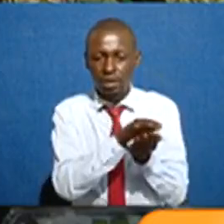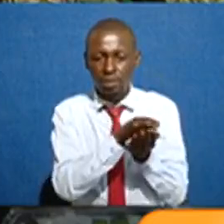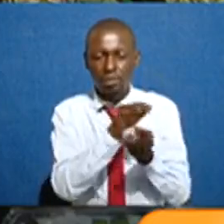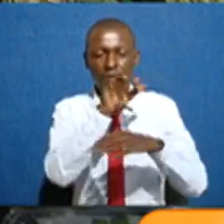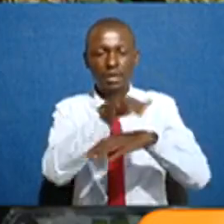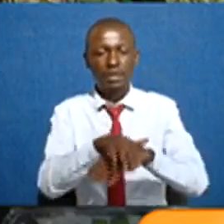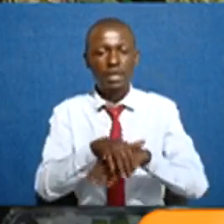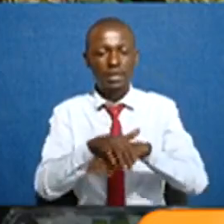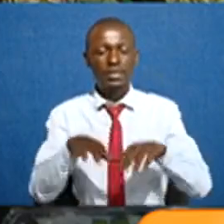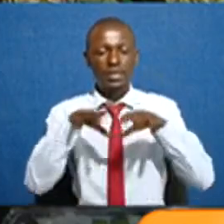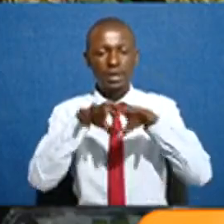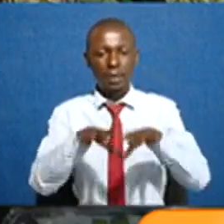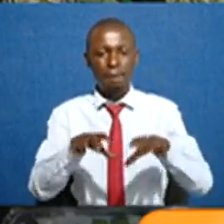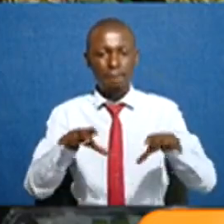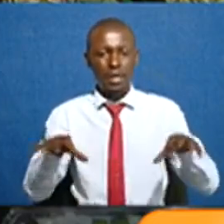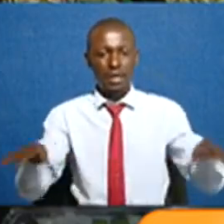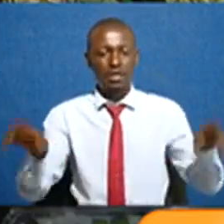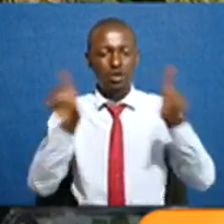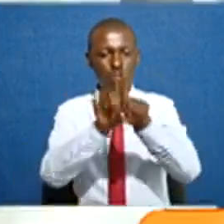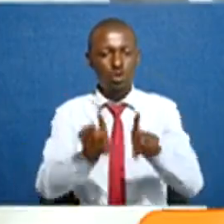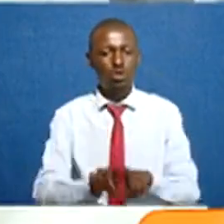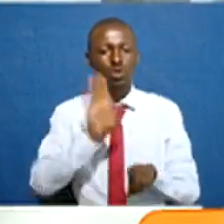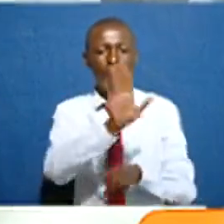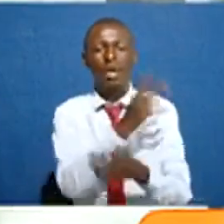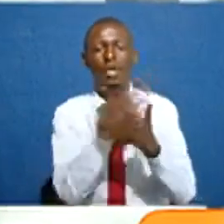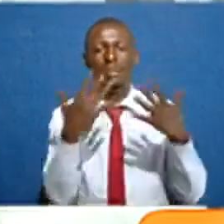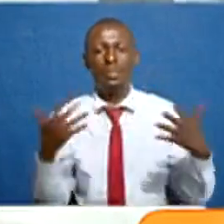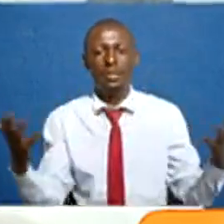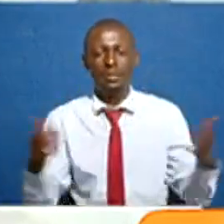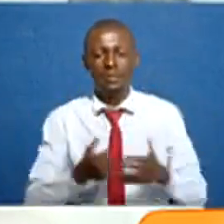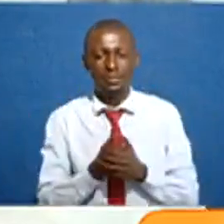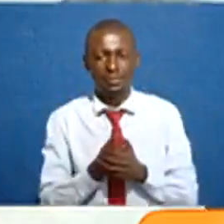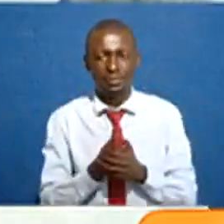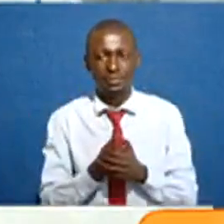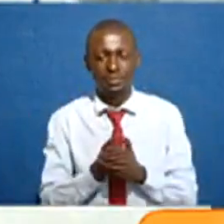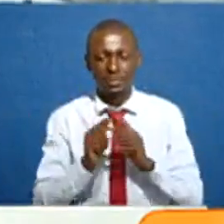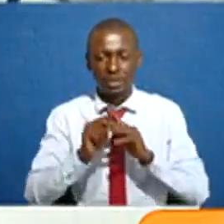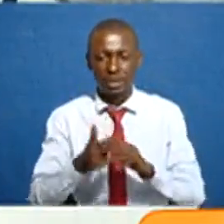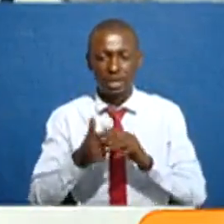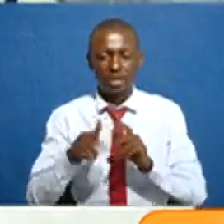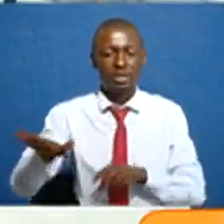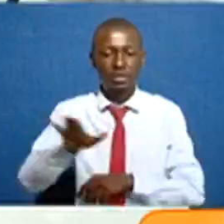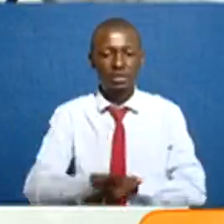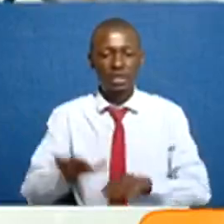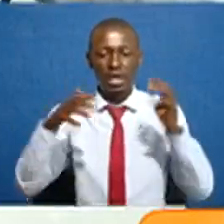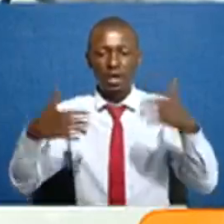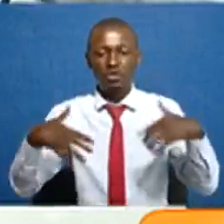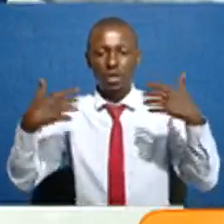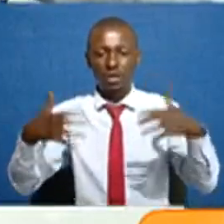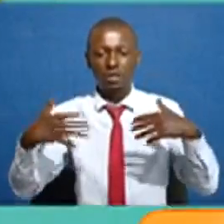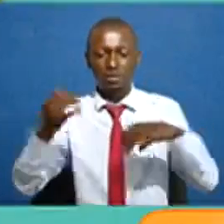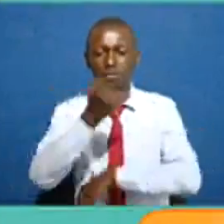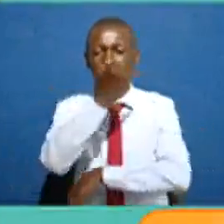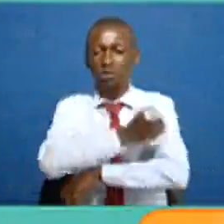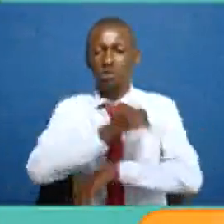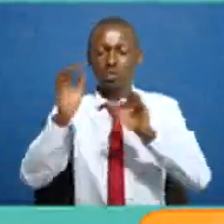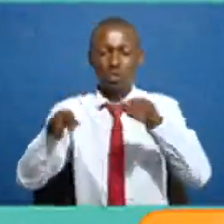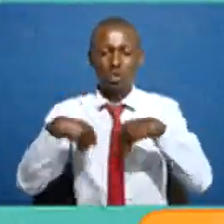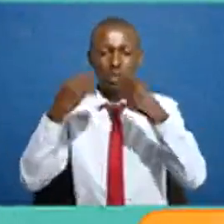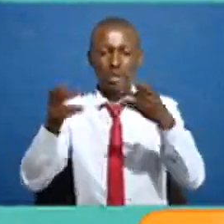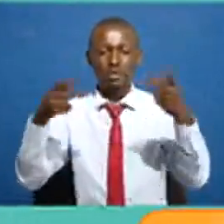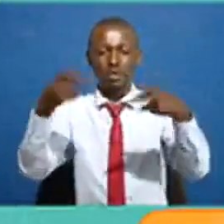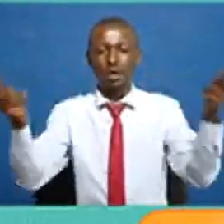market their products. Having set up an aggregation hub, the institution has provided a platform